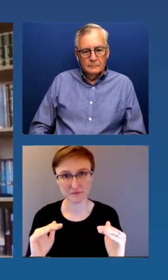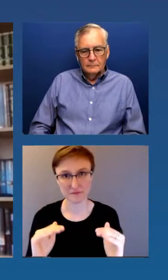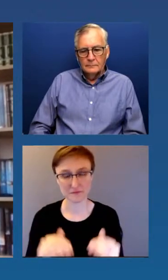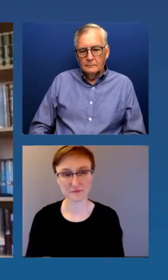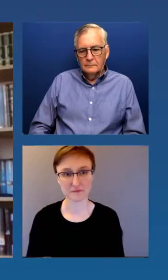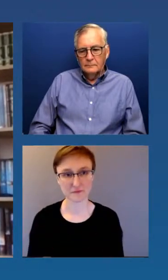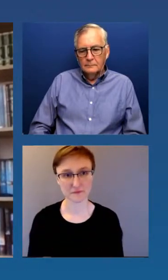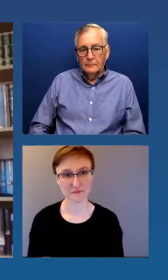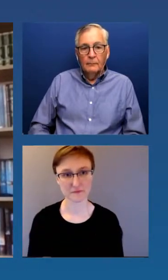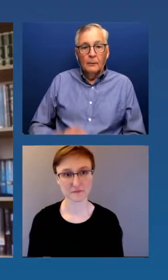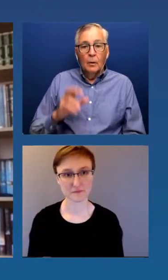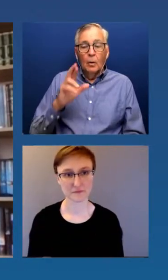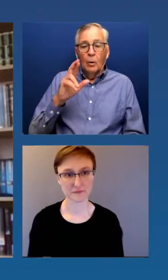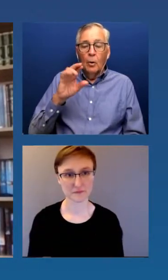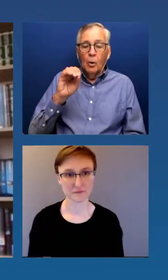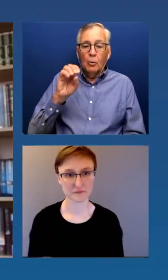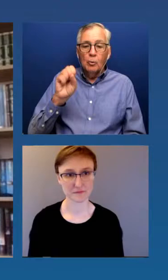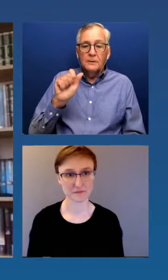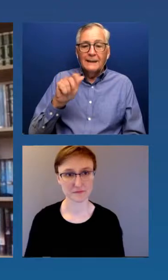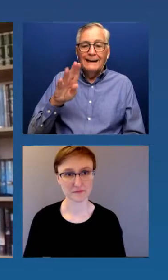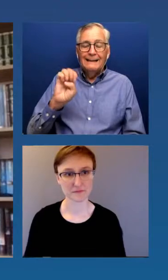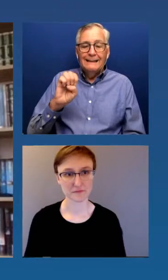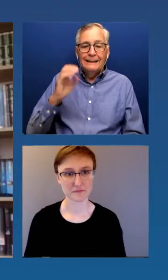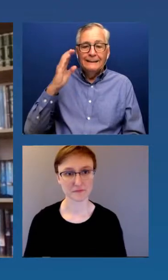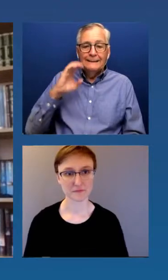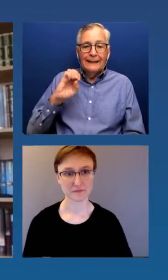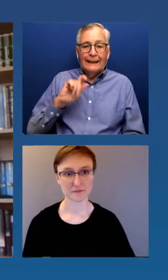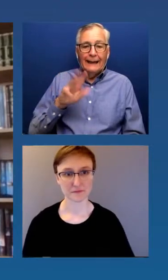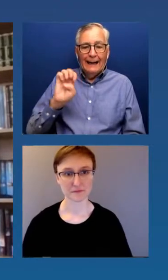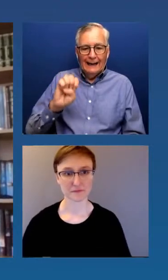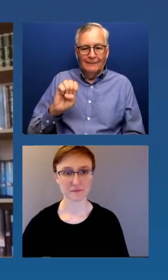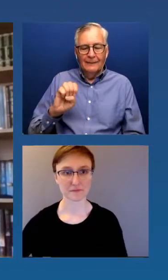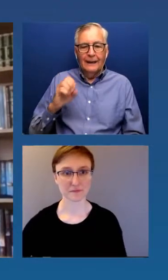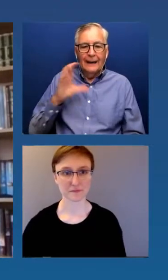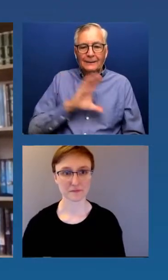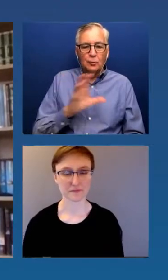avec Radio-Canada Ottawa-Gatineau. C'est à vous, Rosalie.